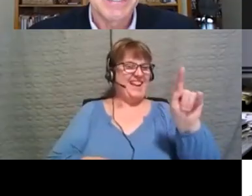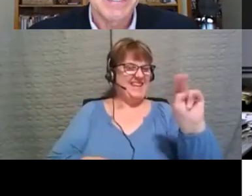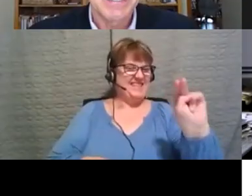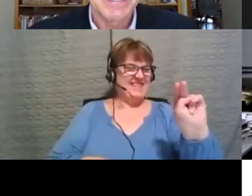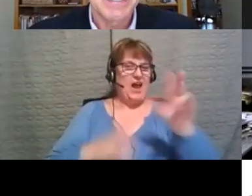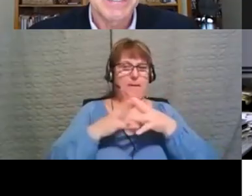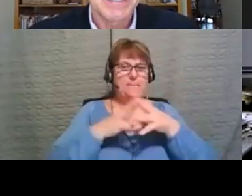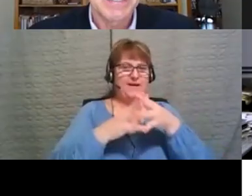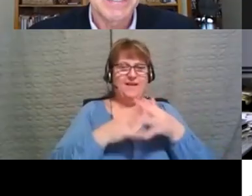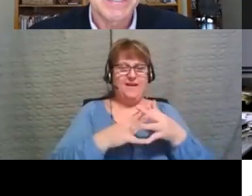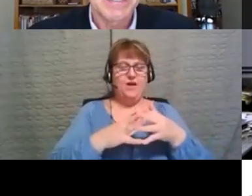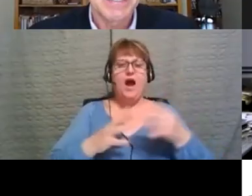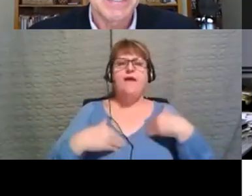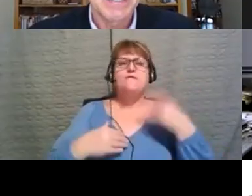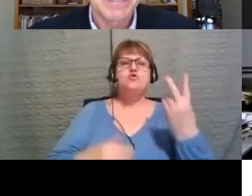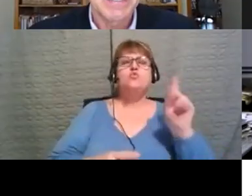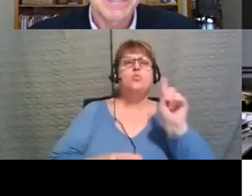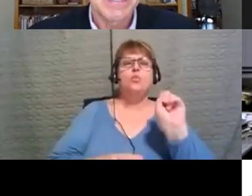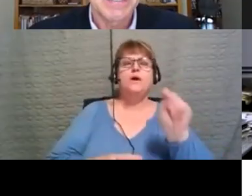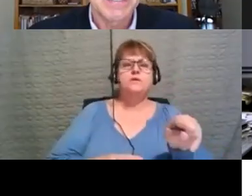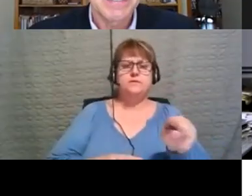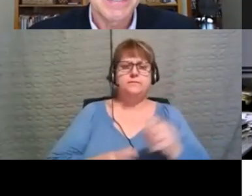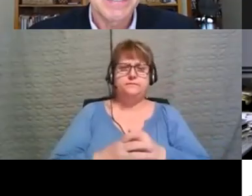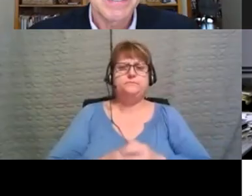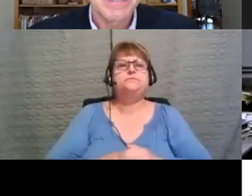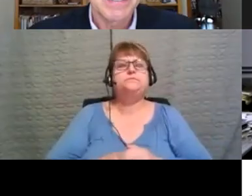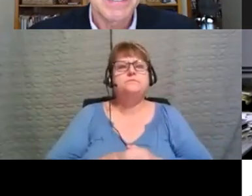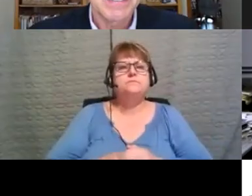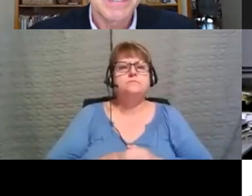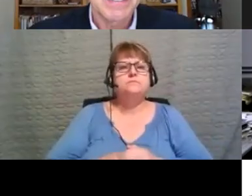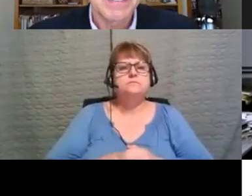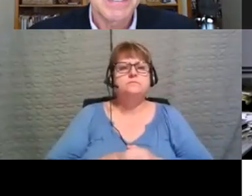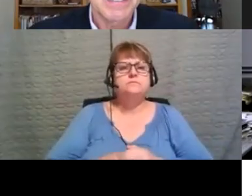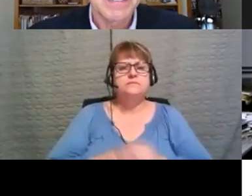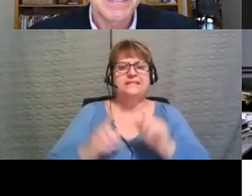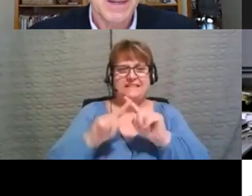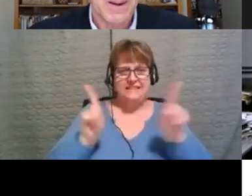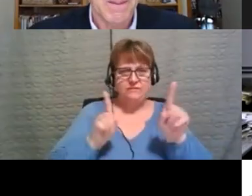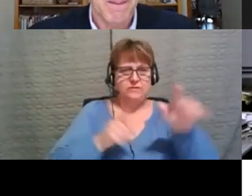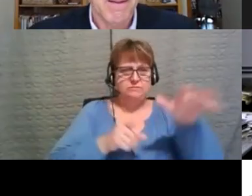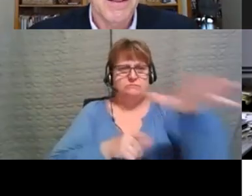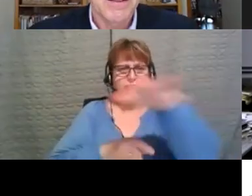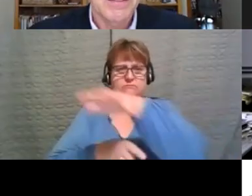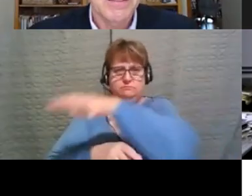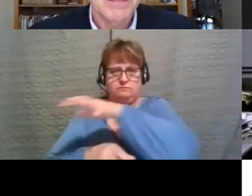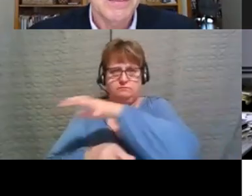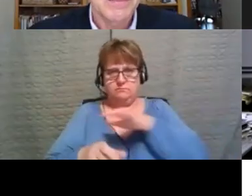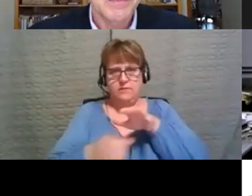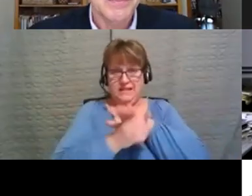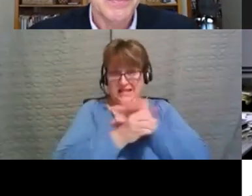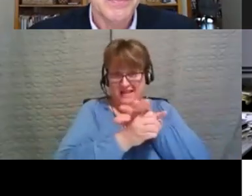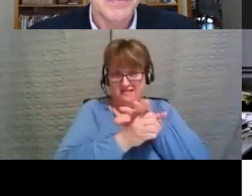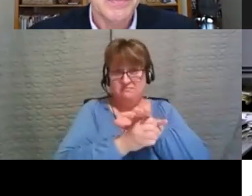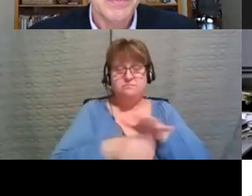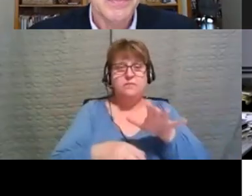two questions to, you know, with your different sites that you have now all